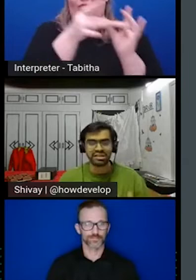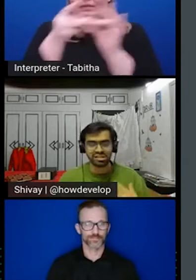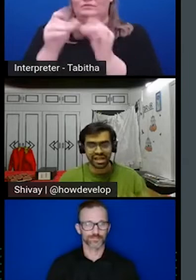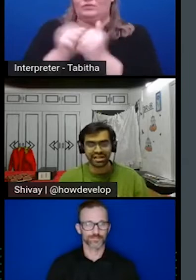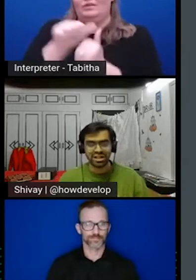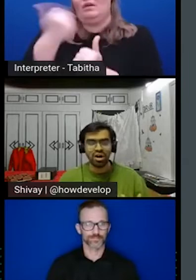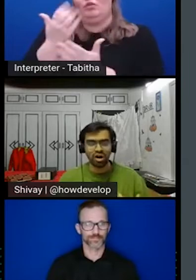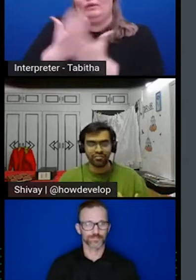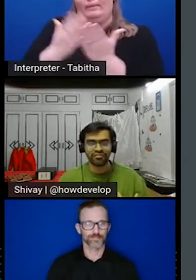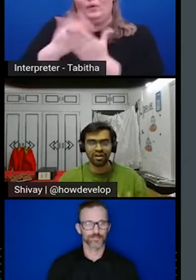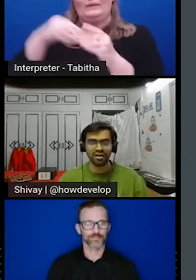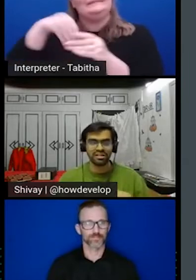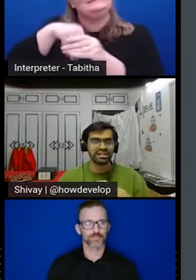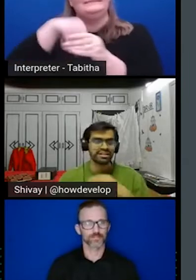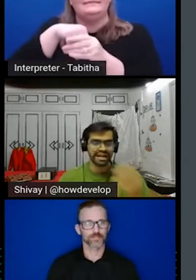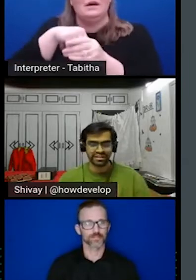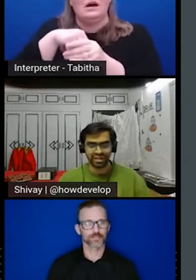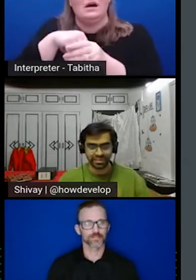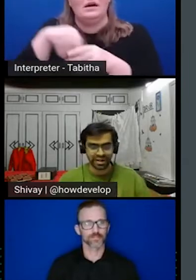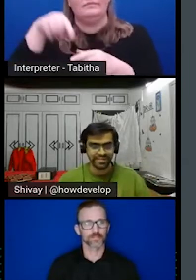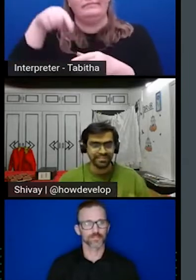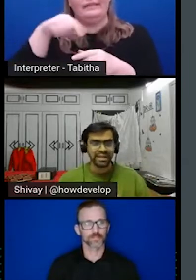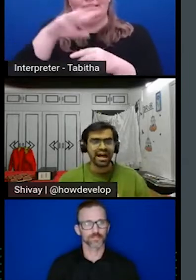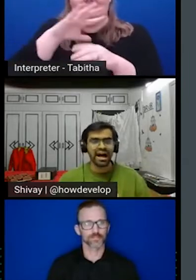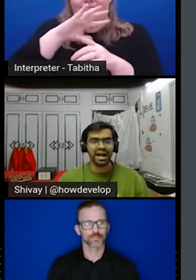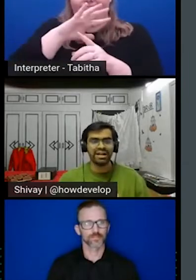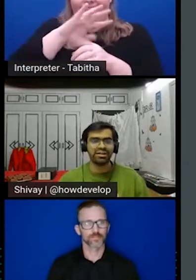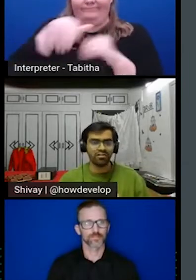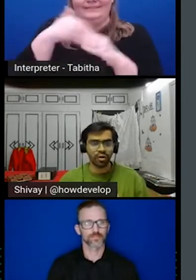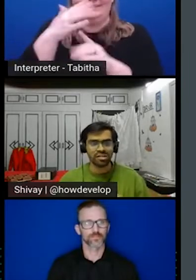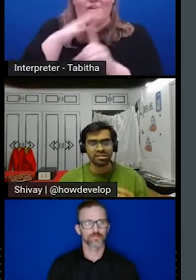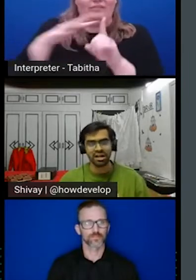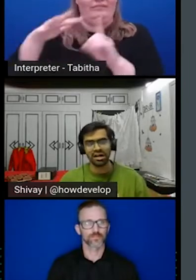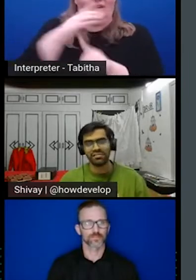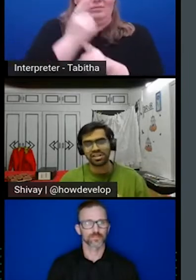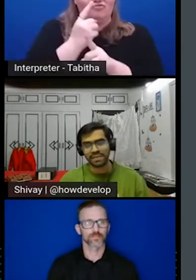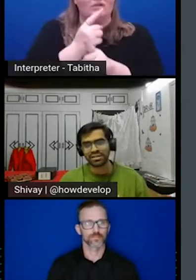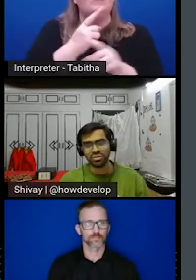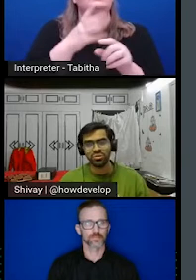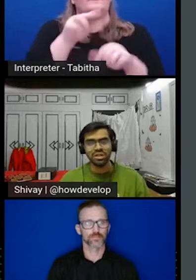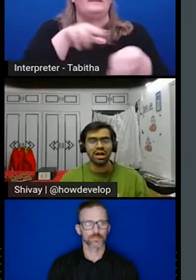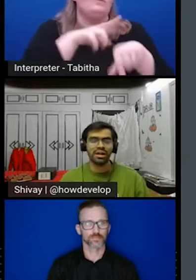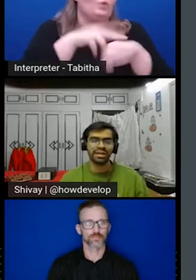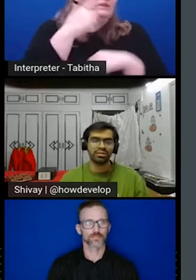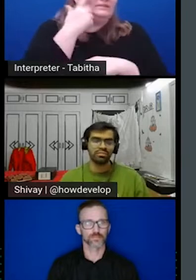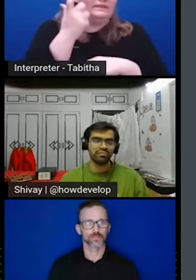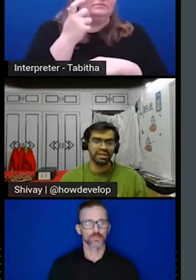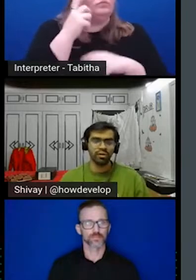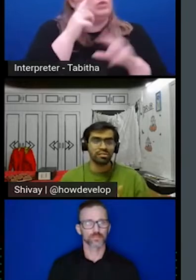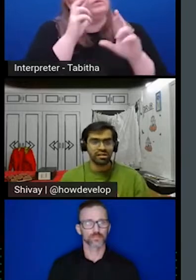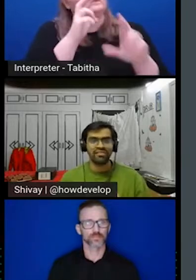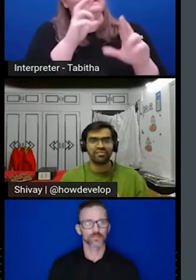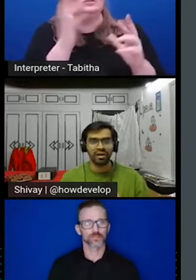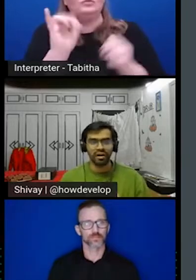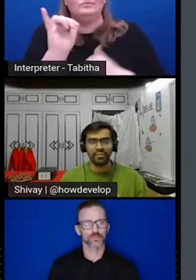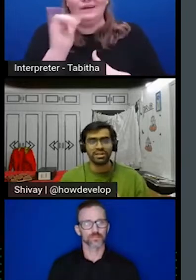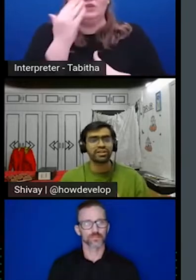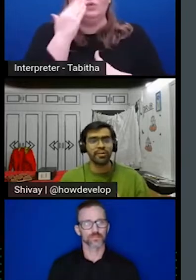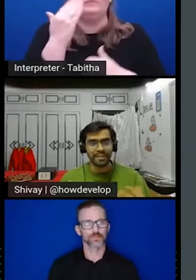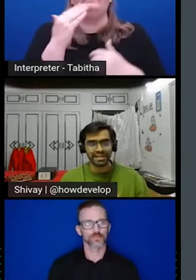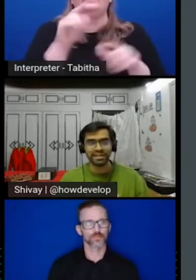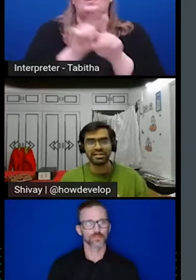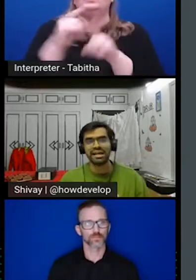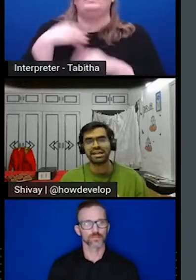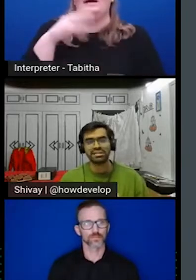components inside of this entire environment, right? And of course, with respect to we also have